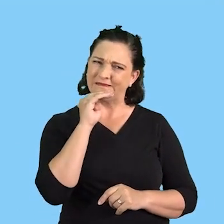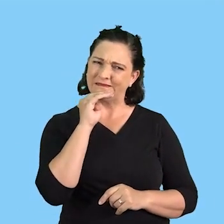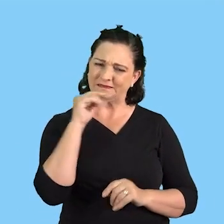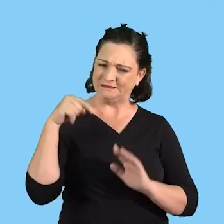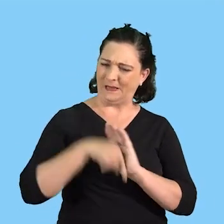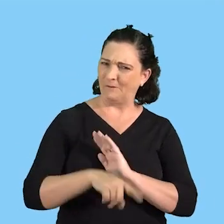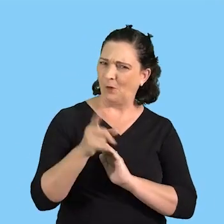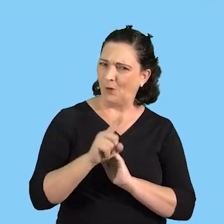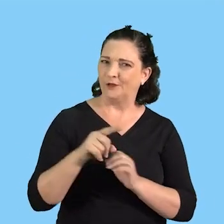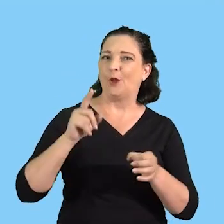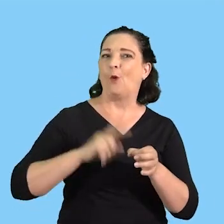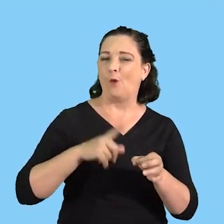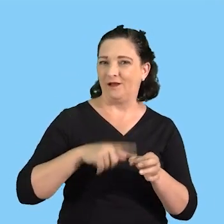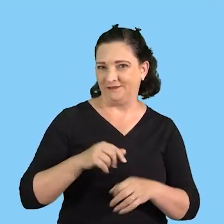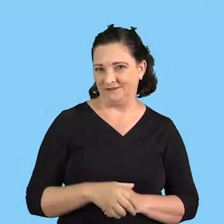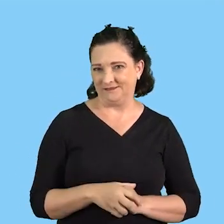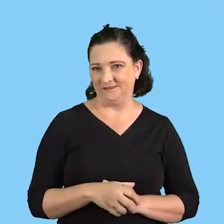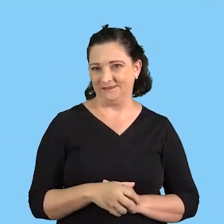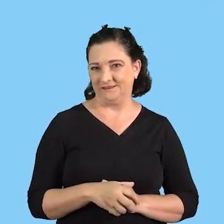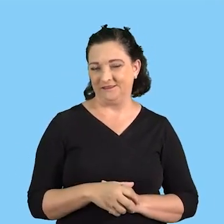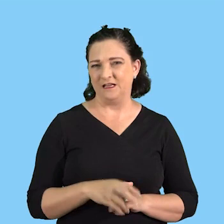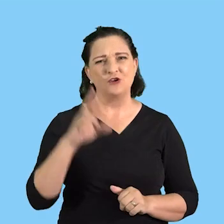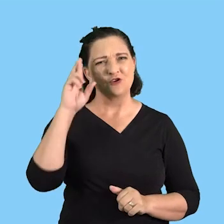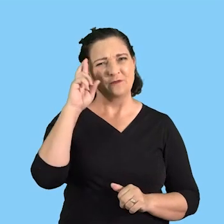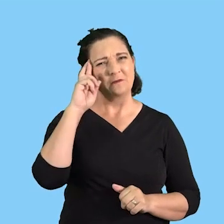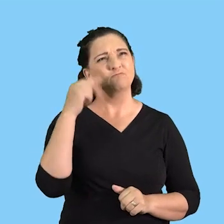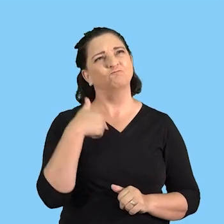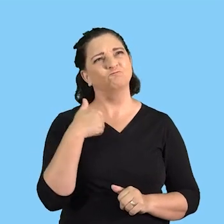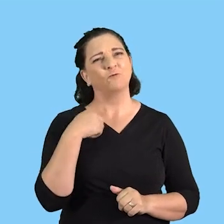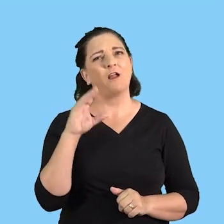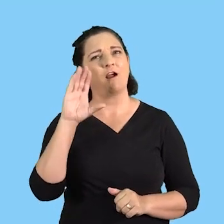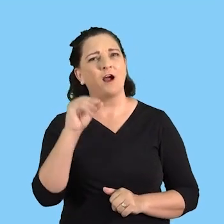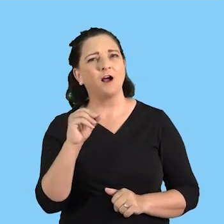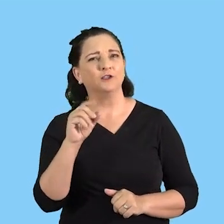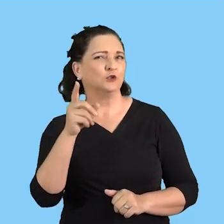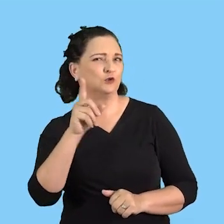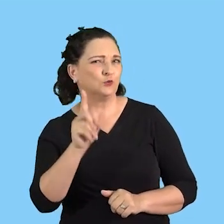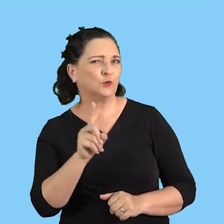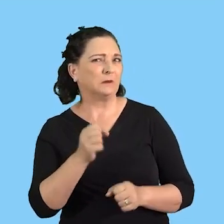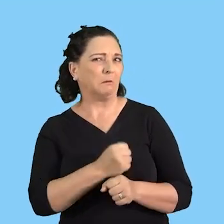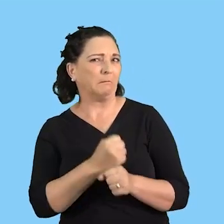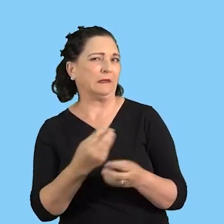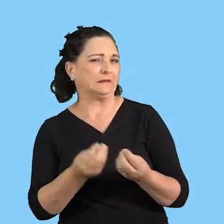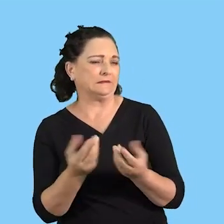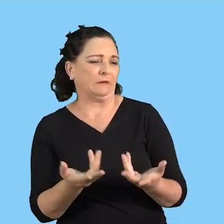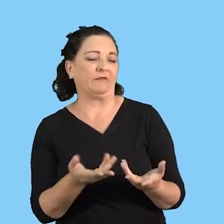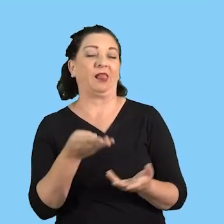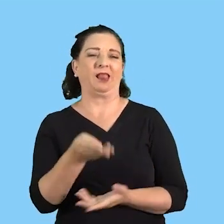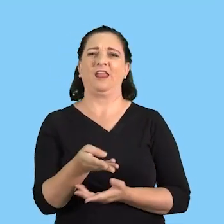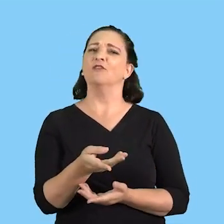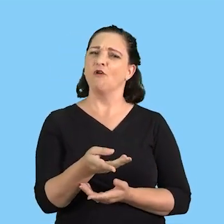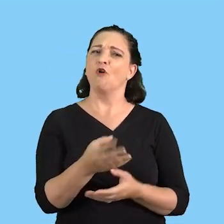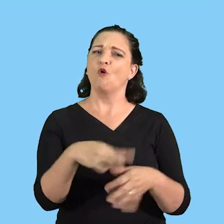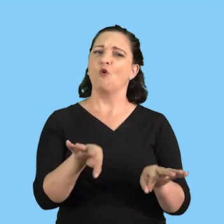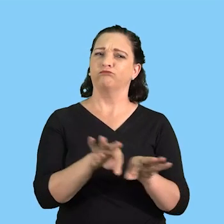quality. Now, remember when the lesson had started, I asked you what makes something of quality, or what makes